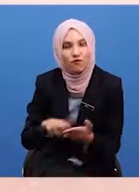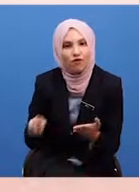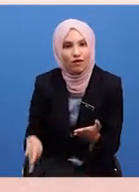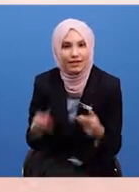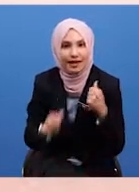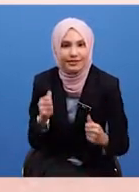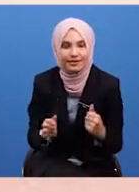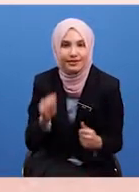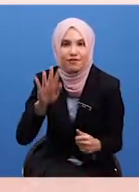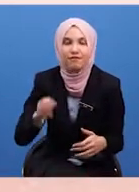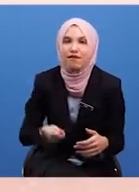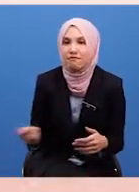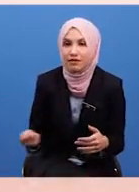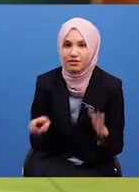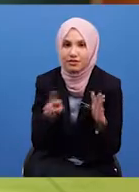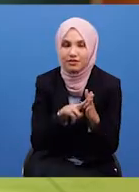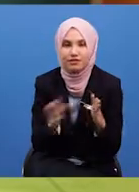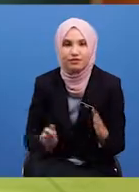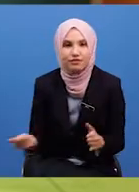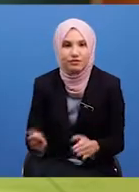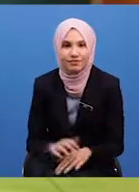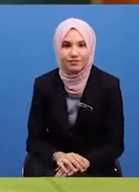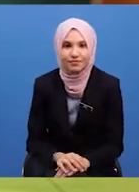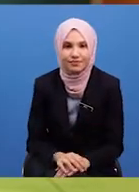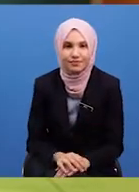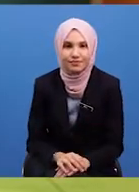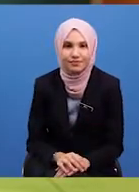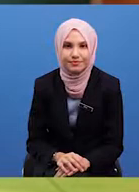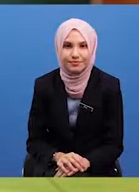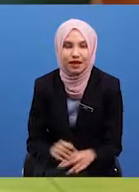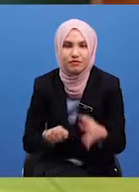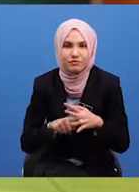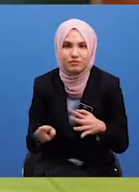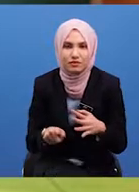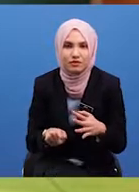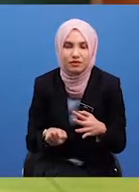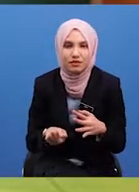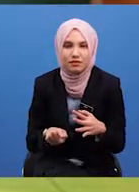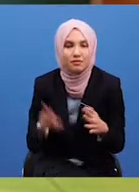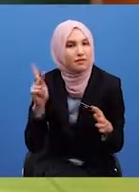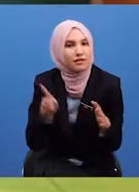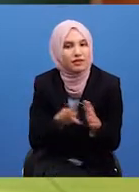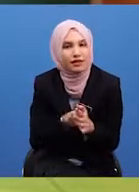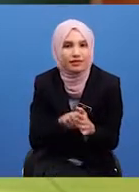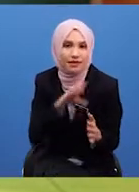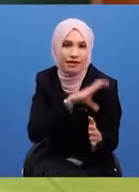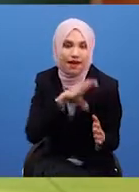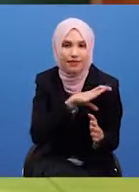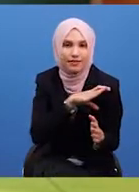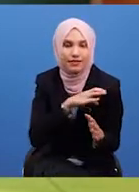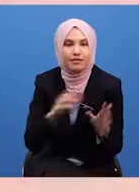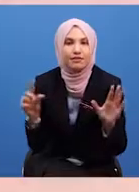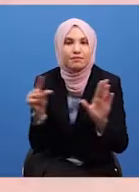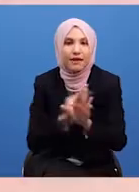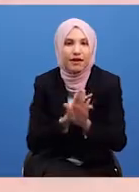And 5. Resolution. Exposition introduces the characters, their background, and the